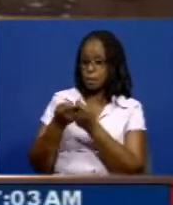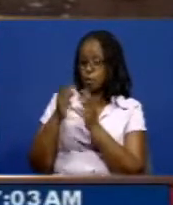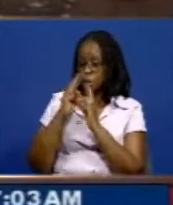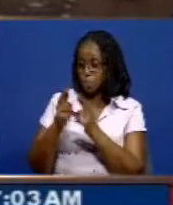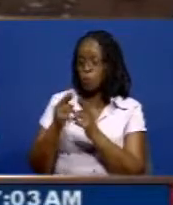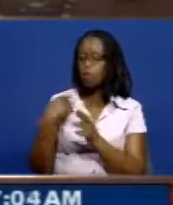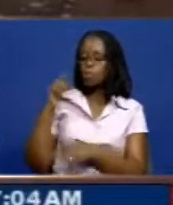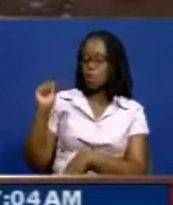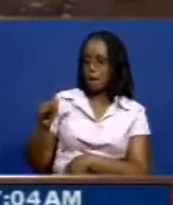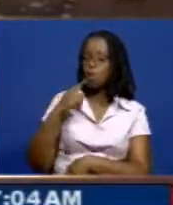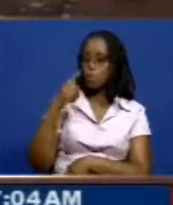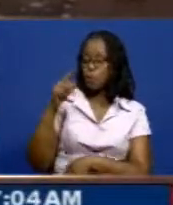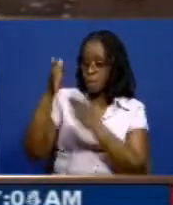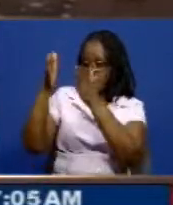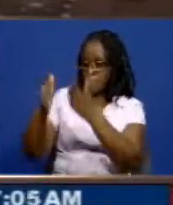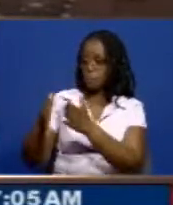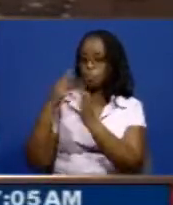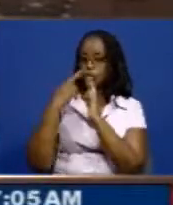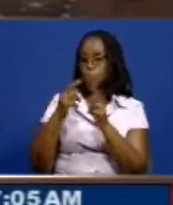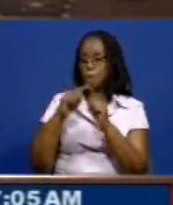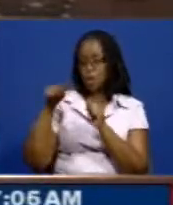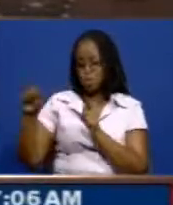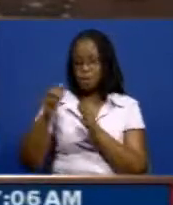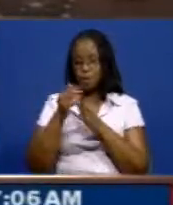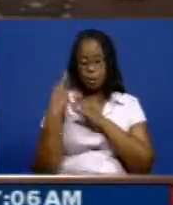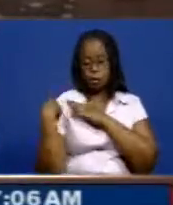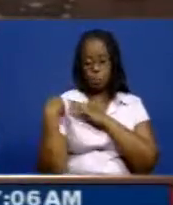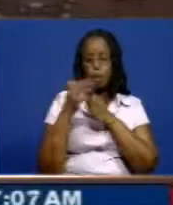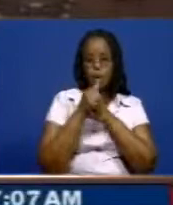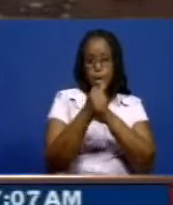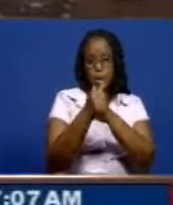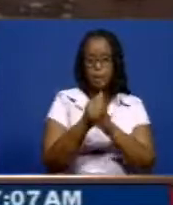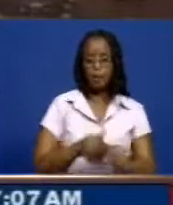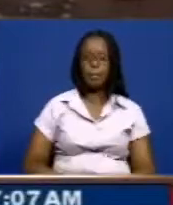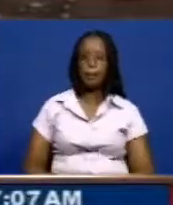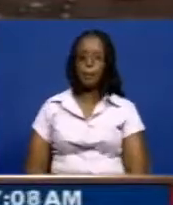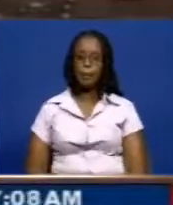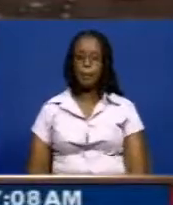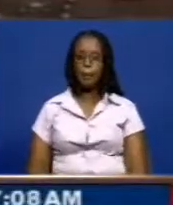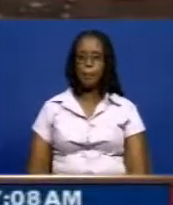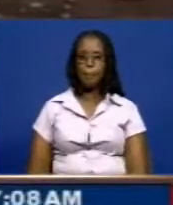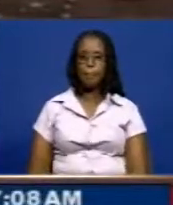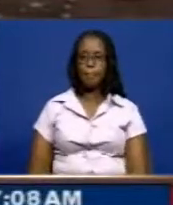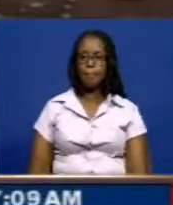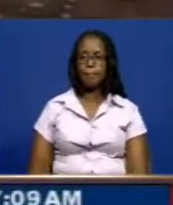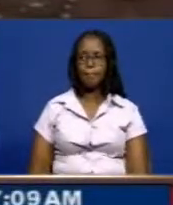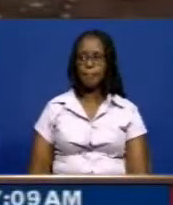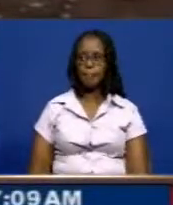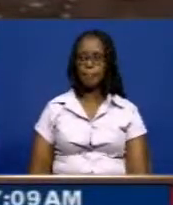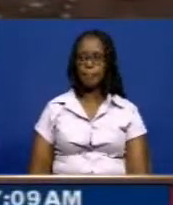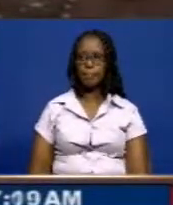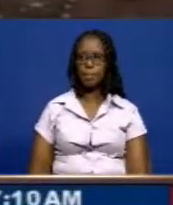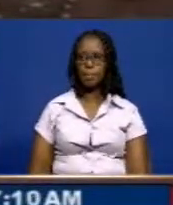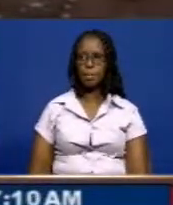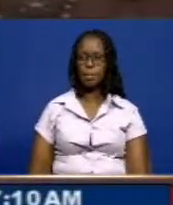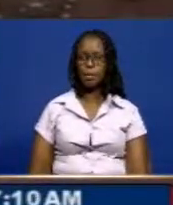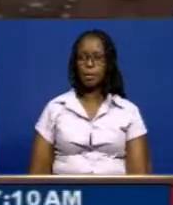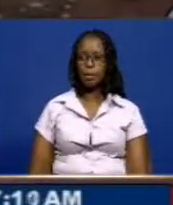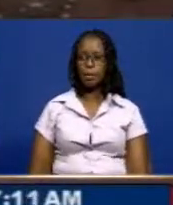direct him to do so. But you be the lead counsel. Thank you very much. Okay? Yeah, so now, members, there is a